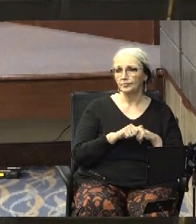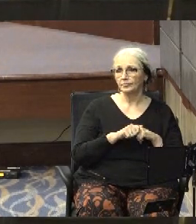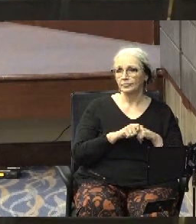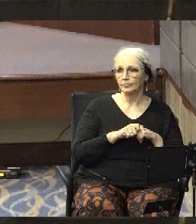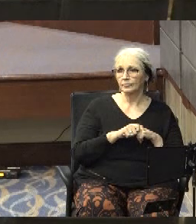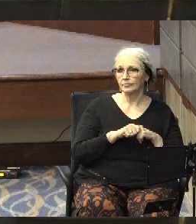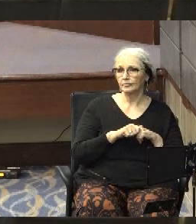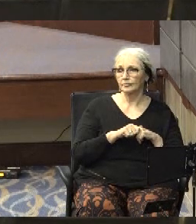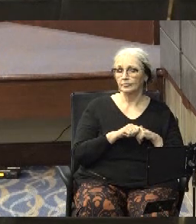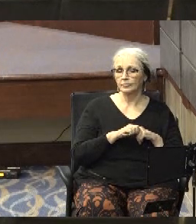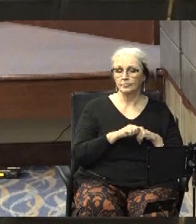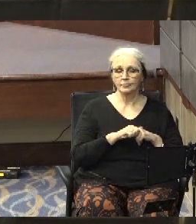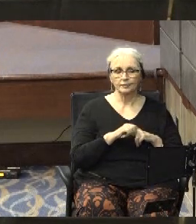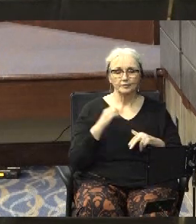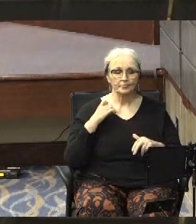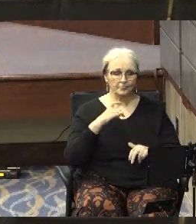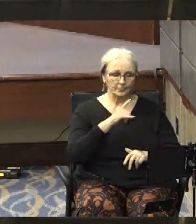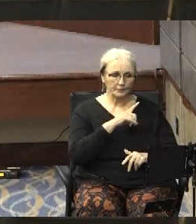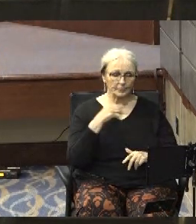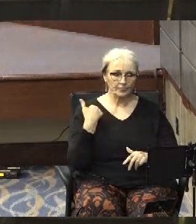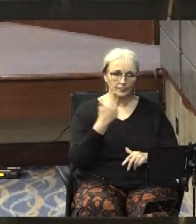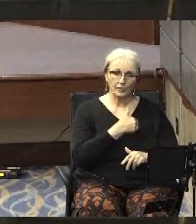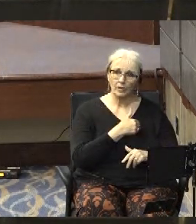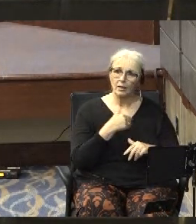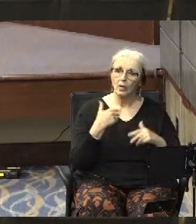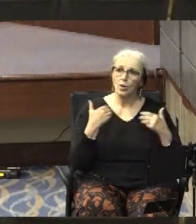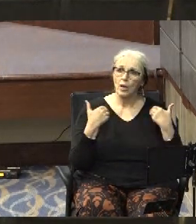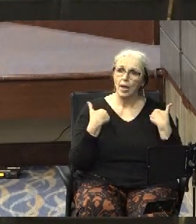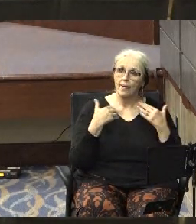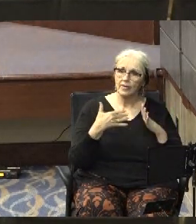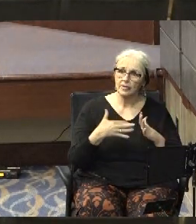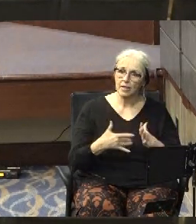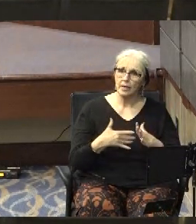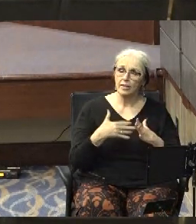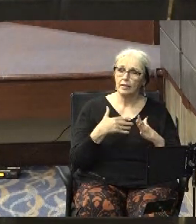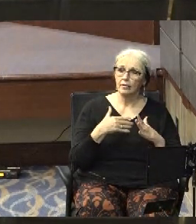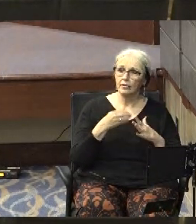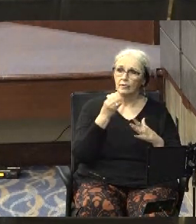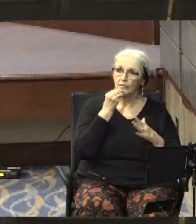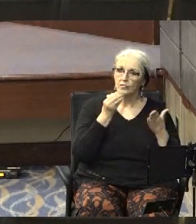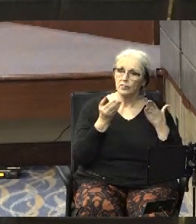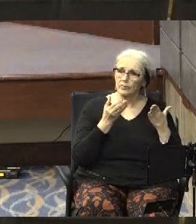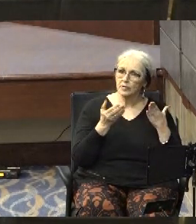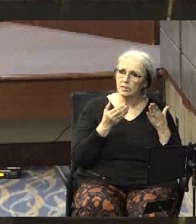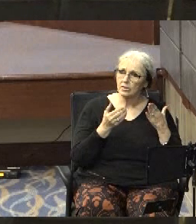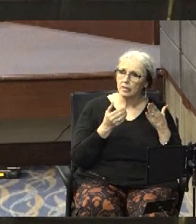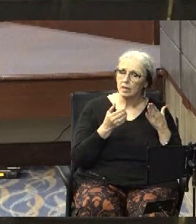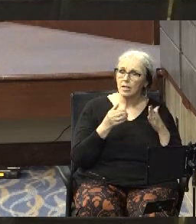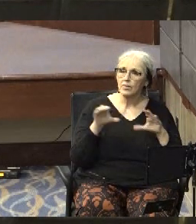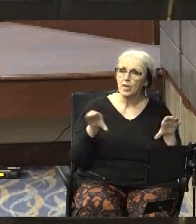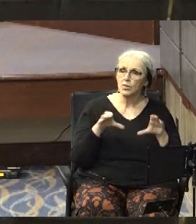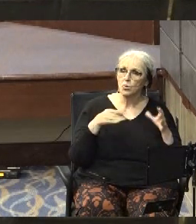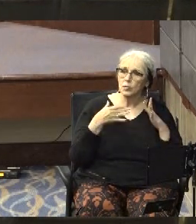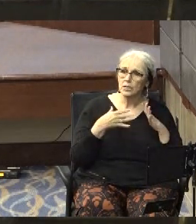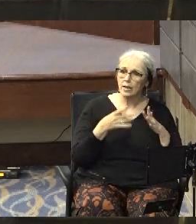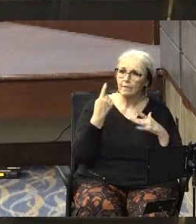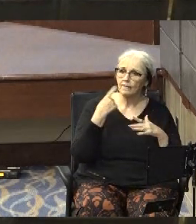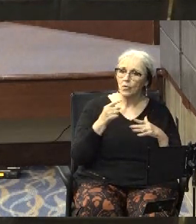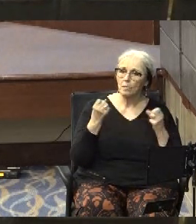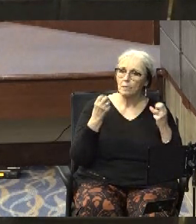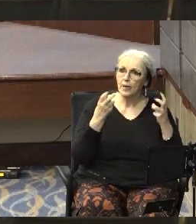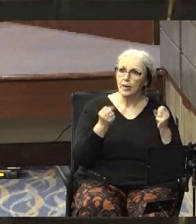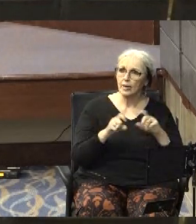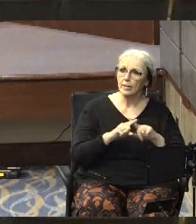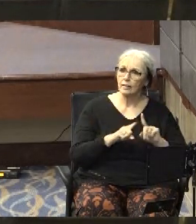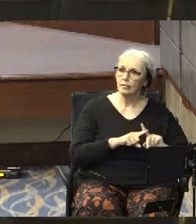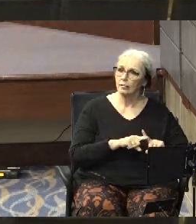Can you hear me? Okay. Councilmember, we had a study done by CST Fleet Services. They do studies for a number of